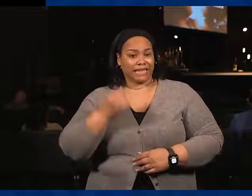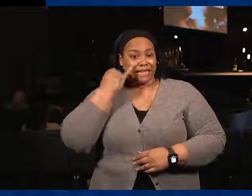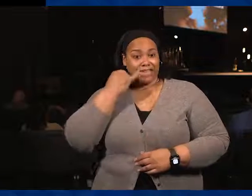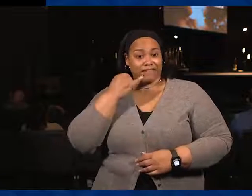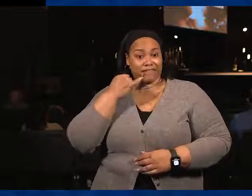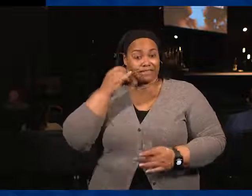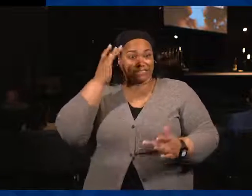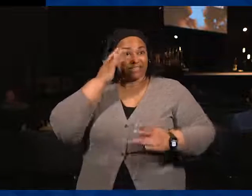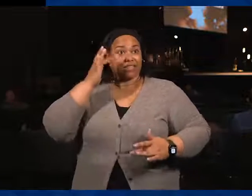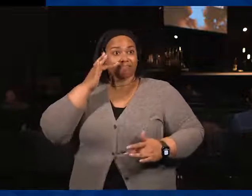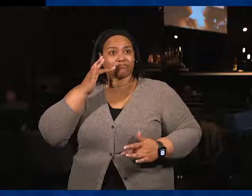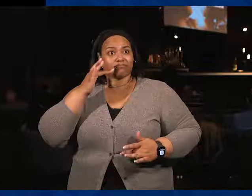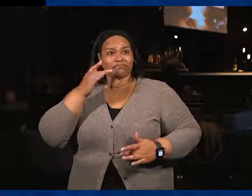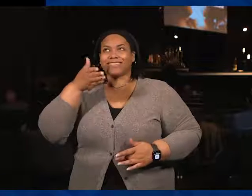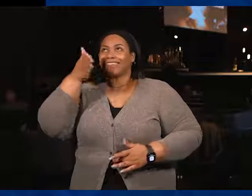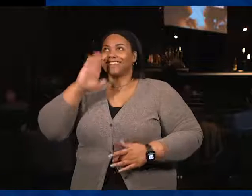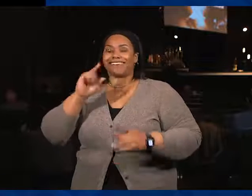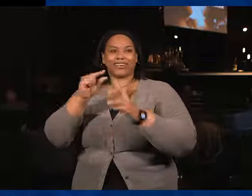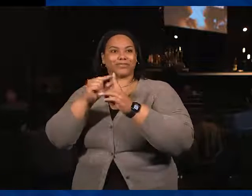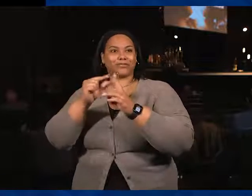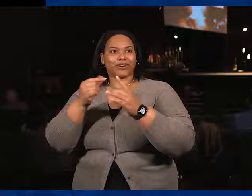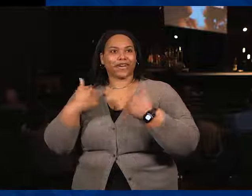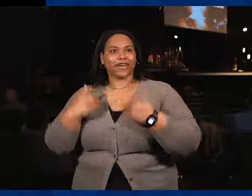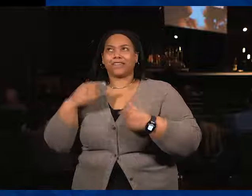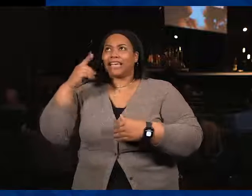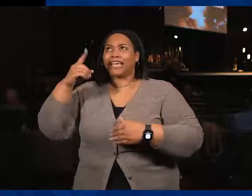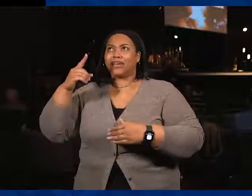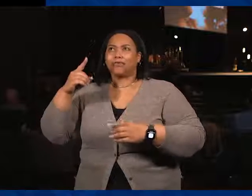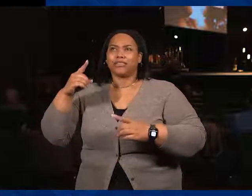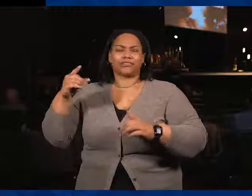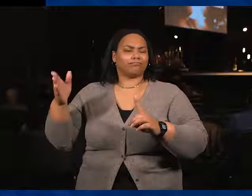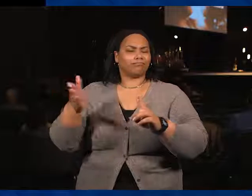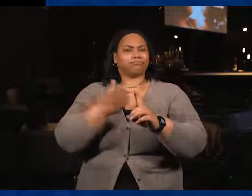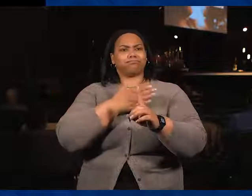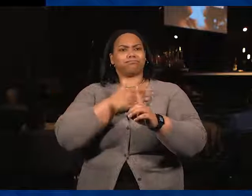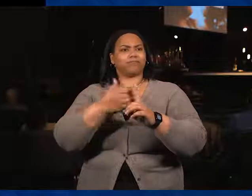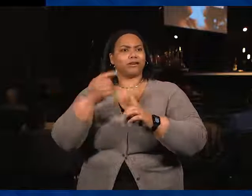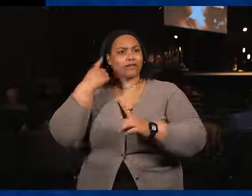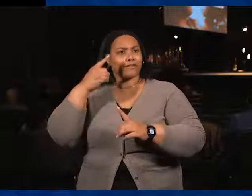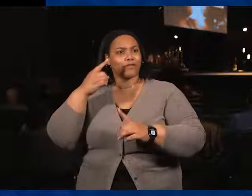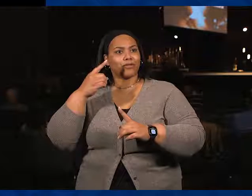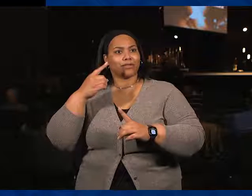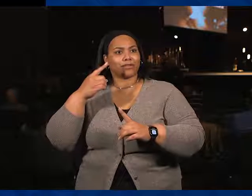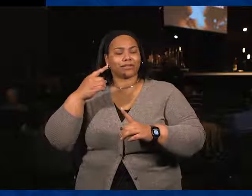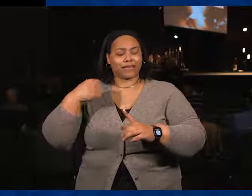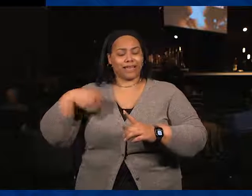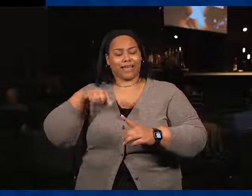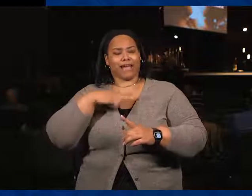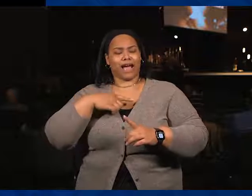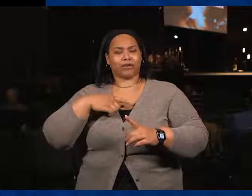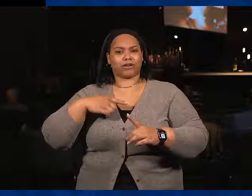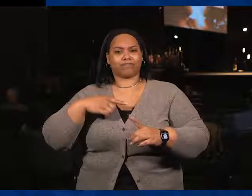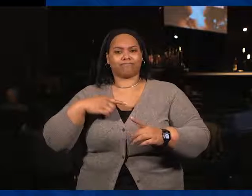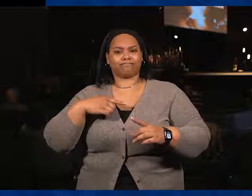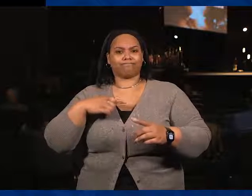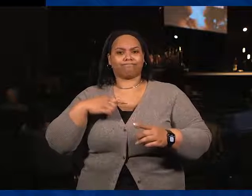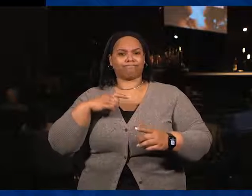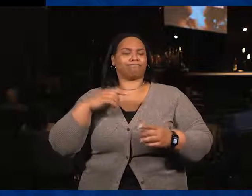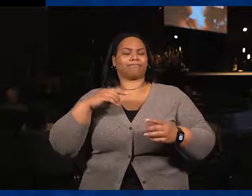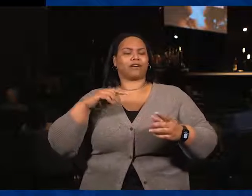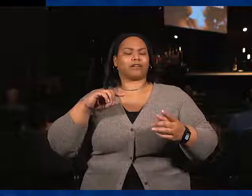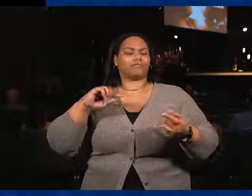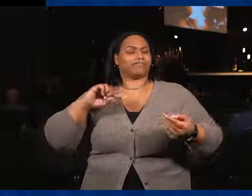sickness, there's a word for that. He was wounded for our transgressions. He was bruised for our iniquities, and by